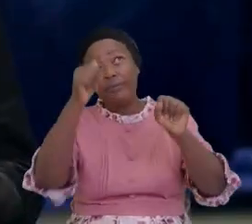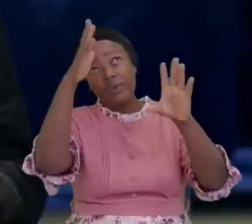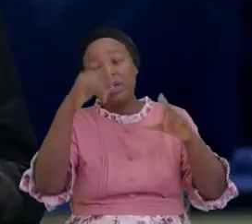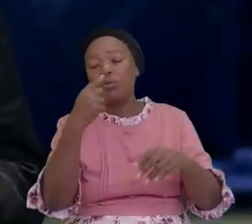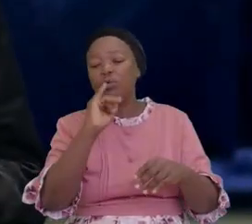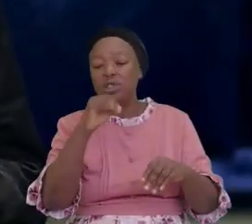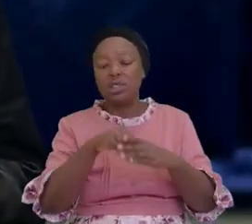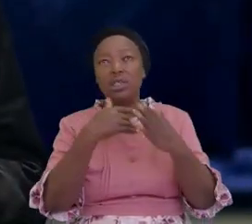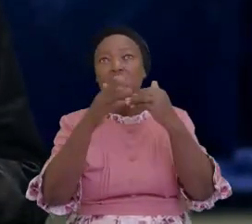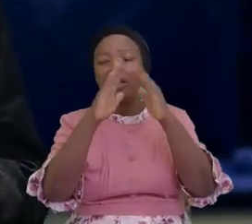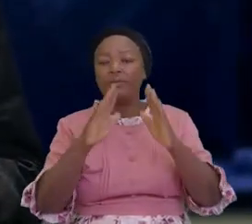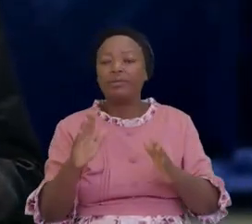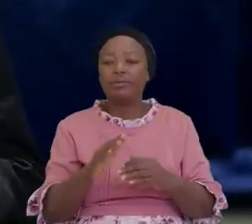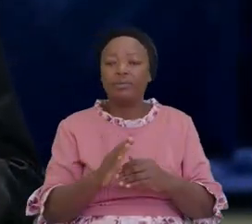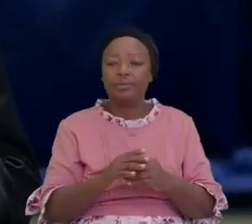heaven.